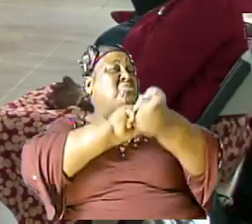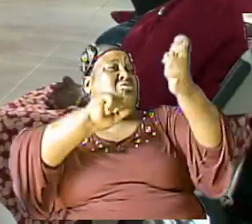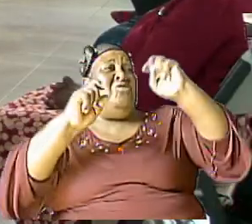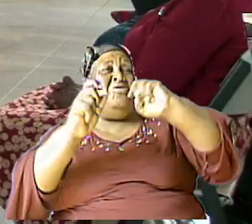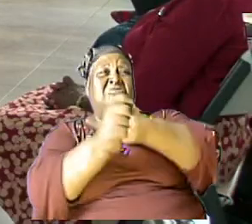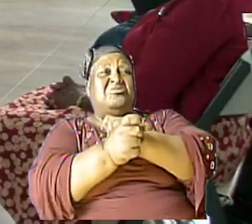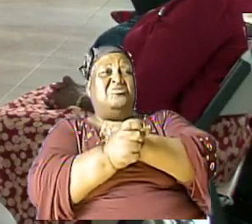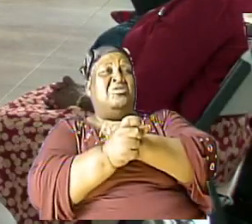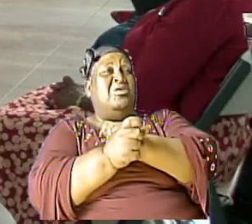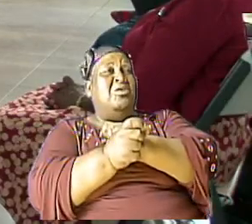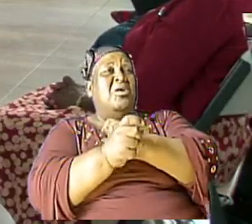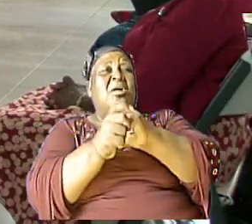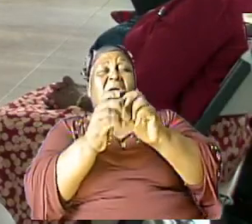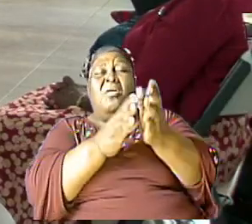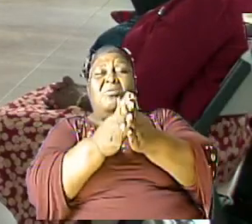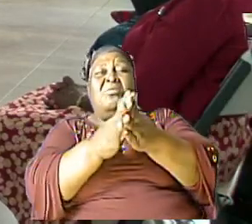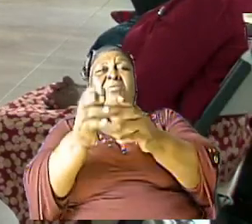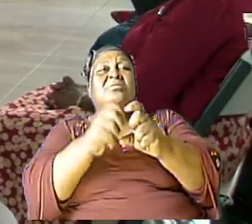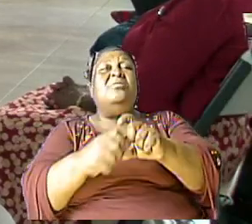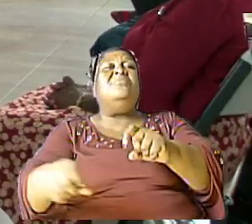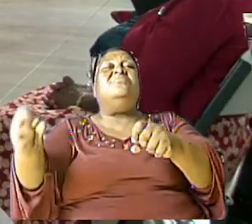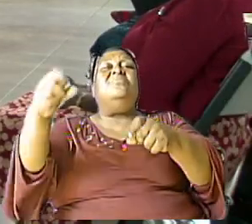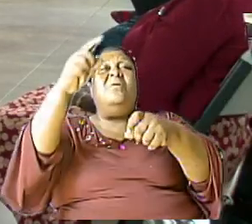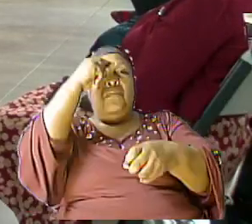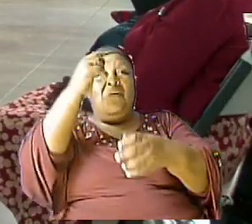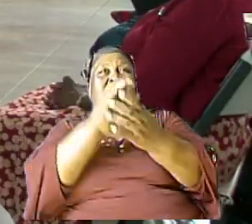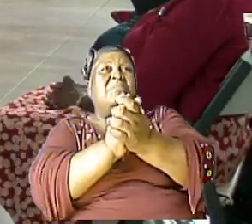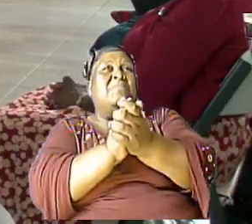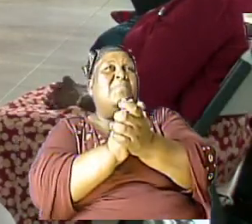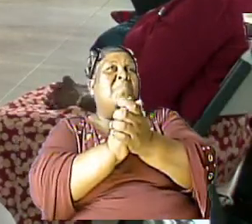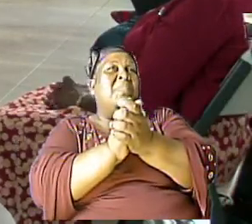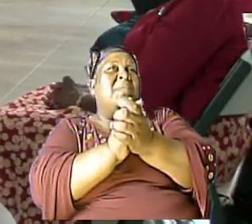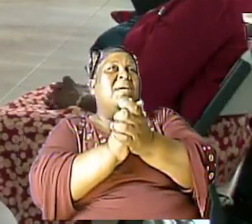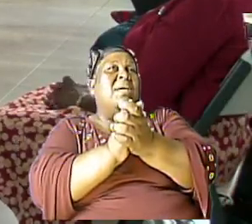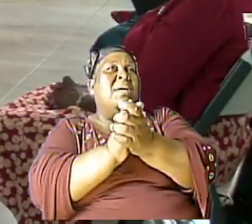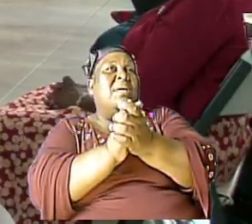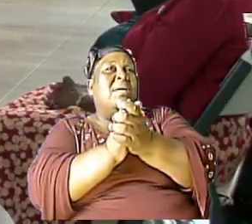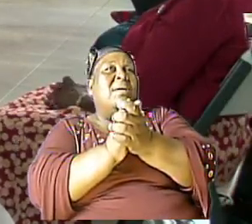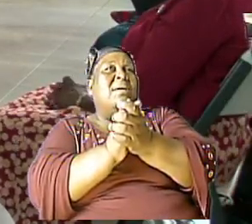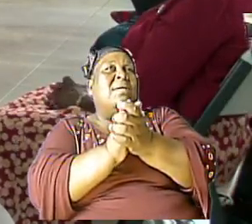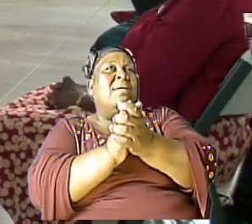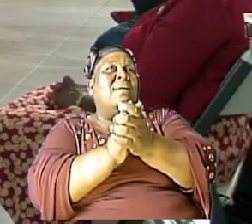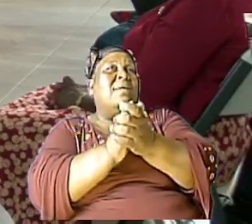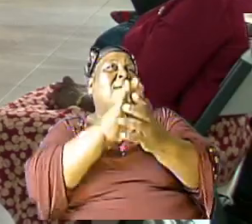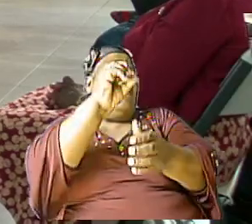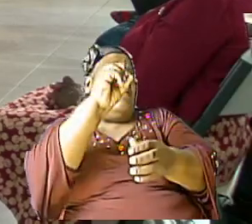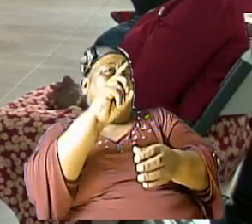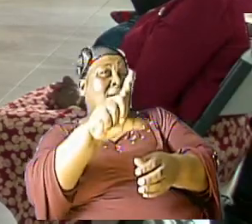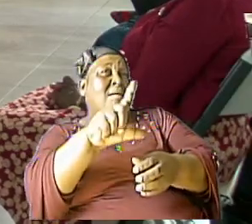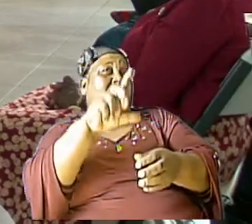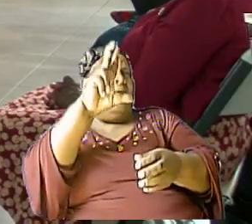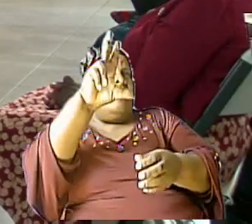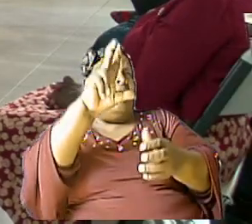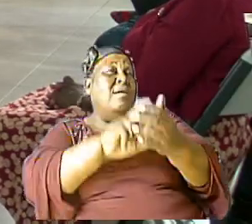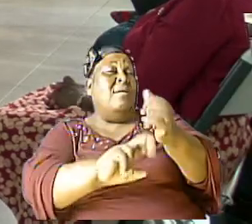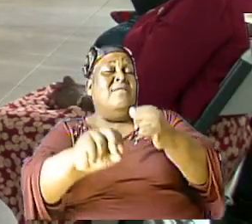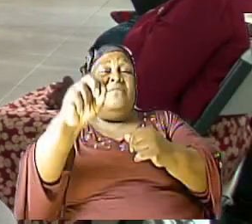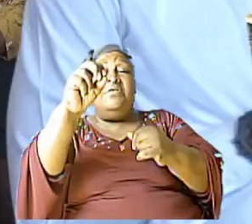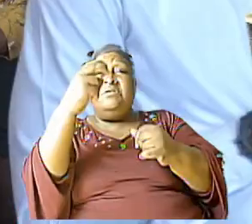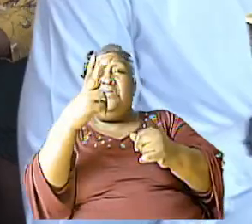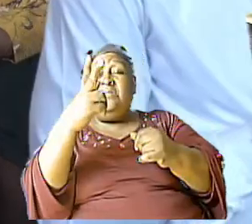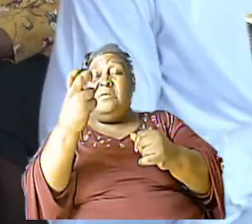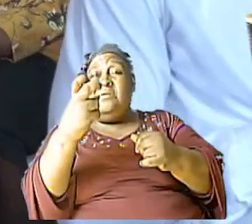retreat. Earnestly contending for the faith. Colossians 3 verse 13